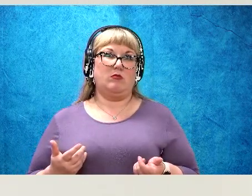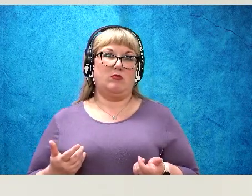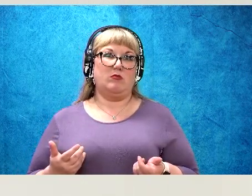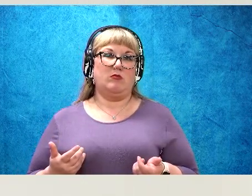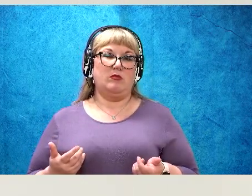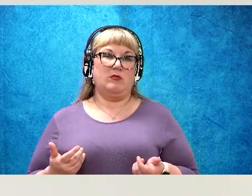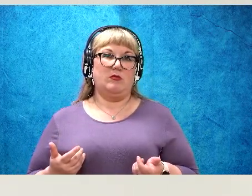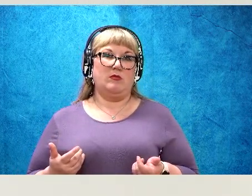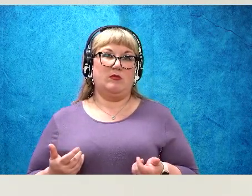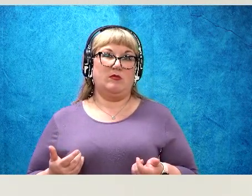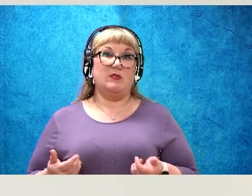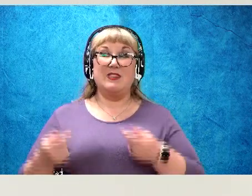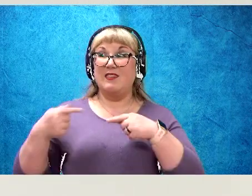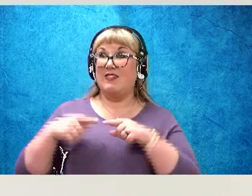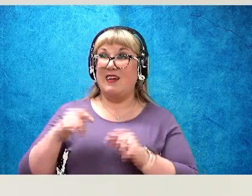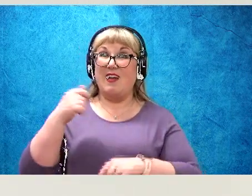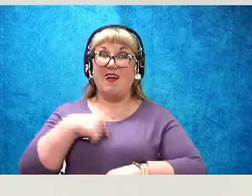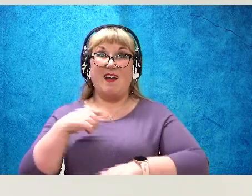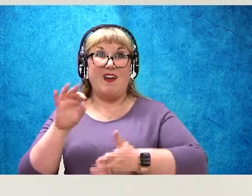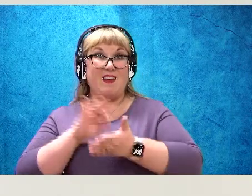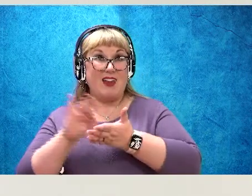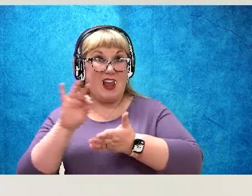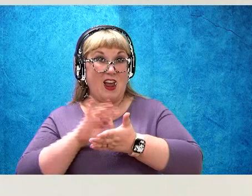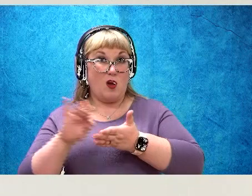And as I count,